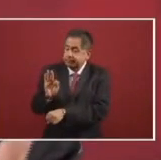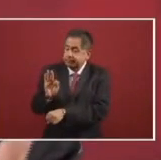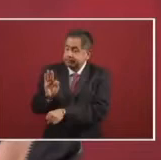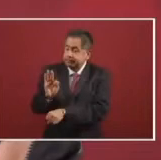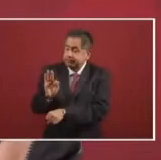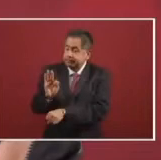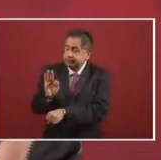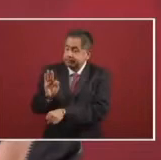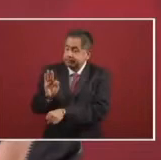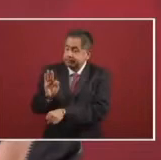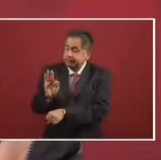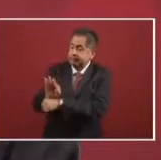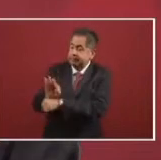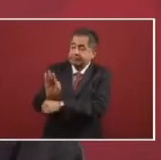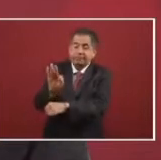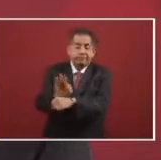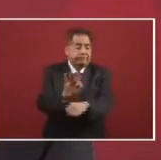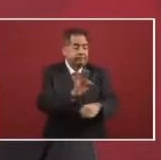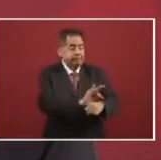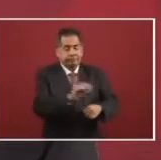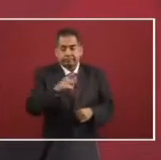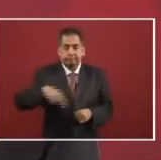liberties and democracy.